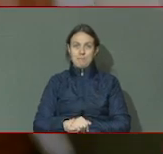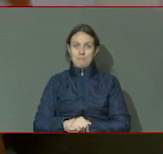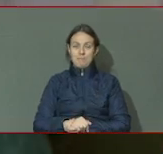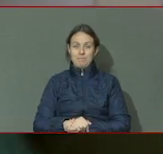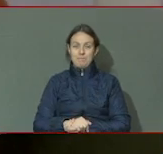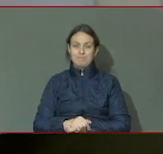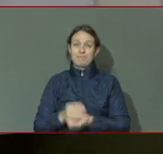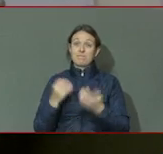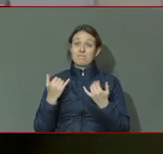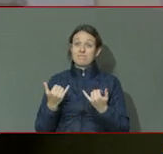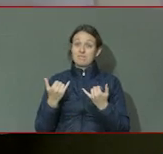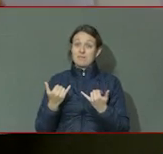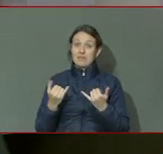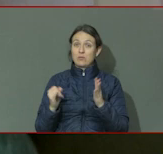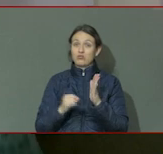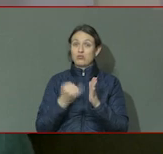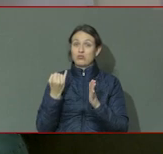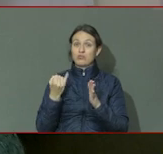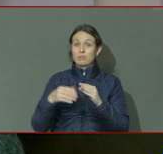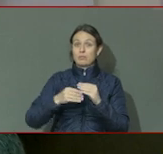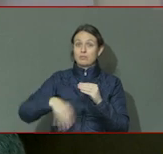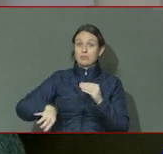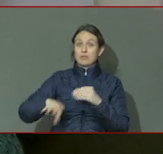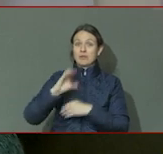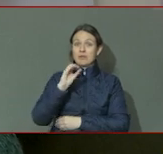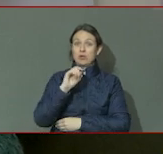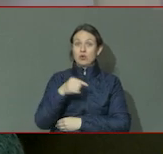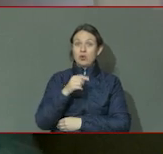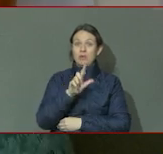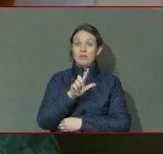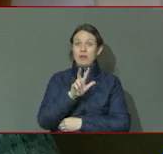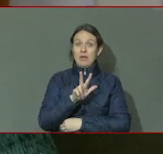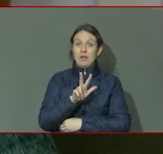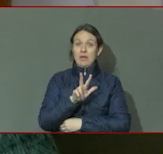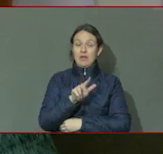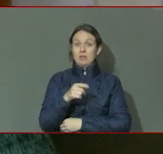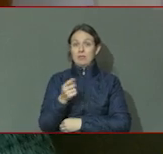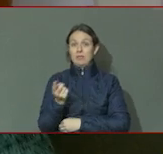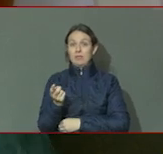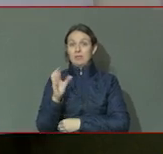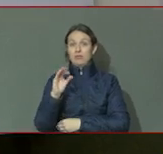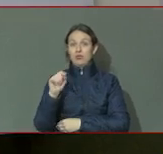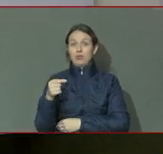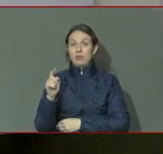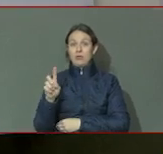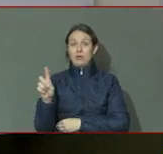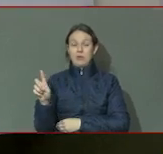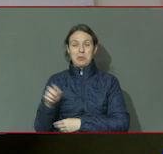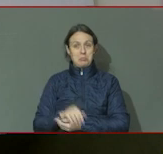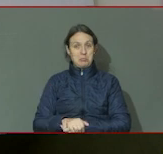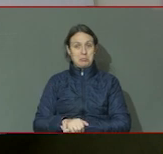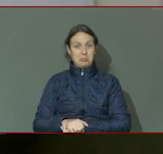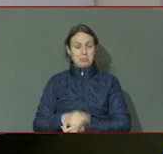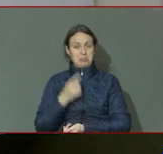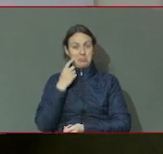Okay, and then I just subtract and I get 0,78 and I get 0,11. Okay, this